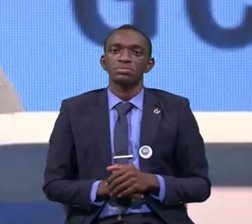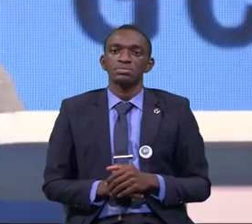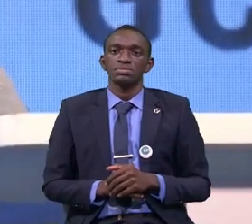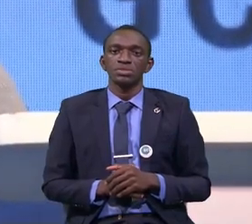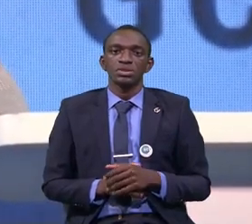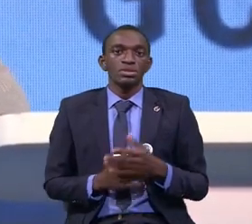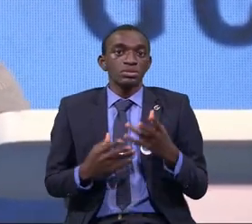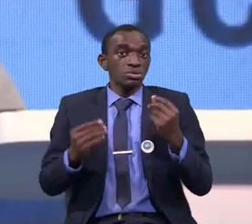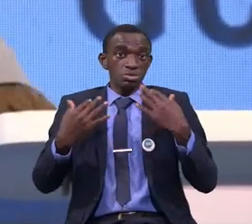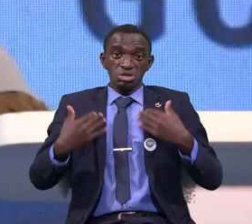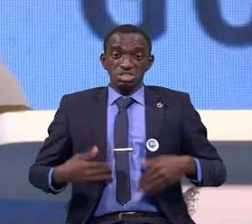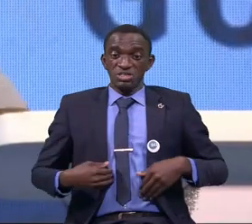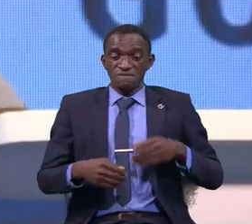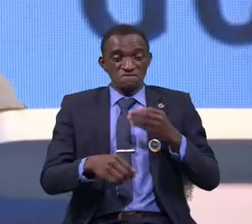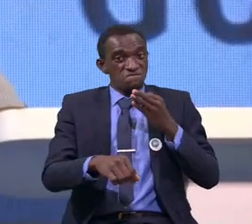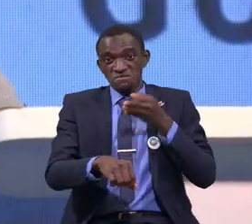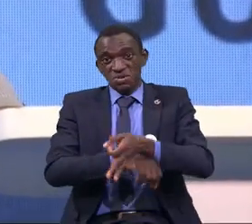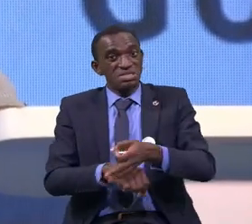Nobody imposed anything on me.